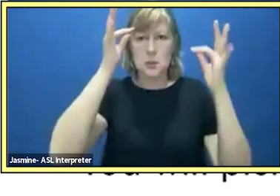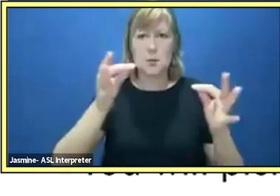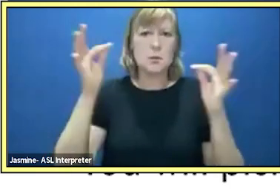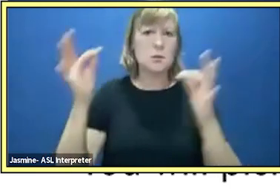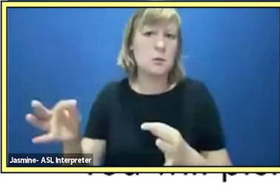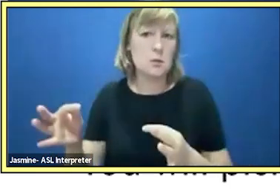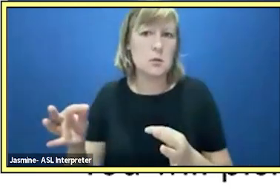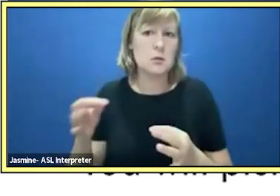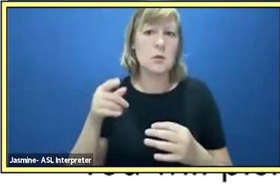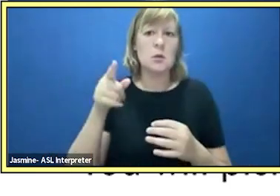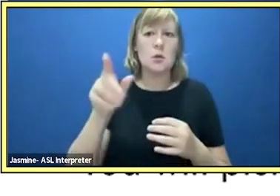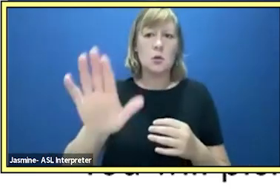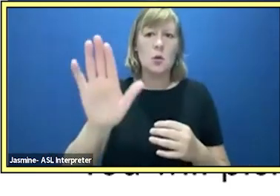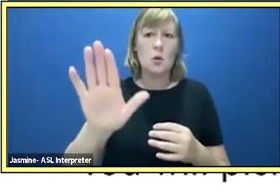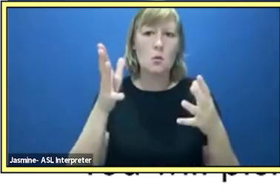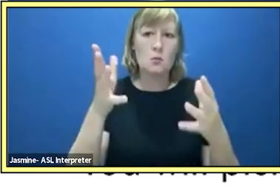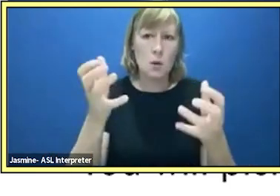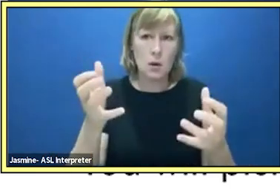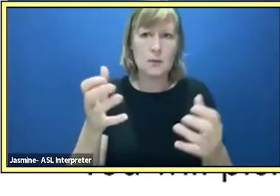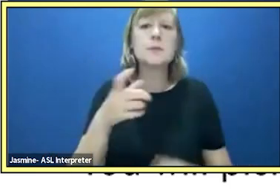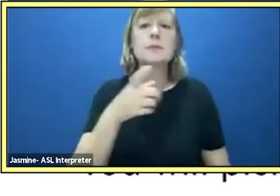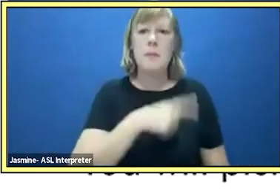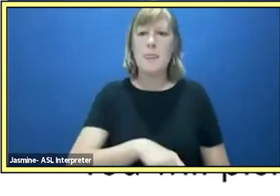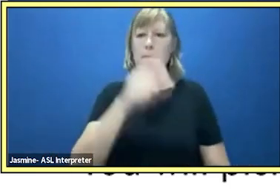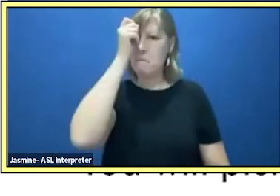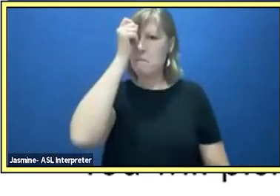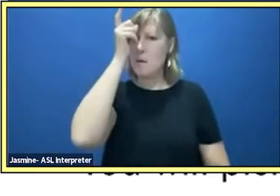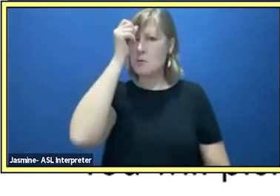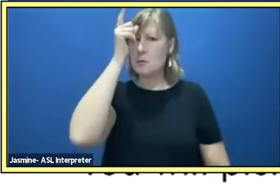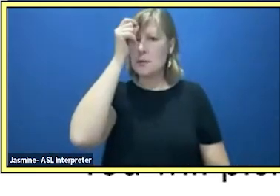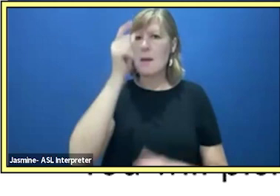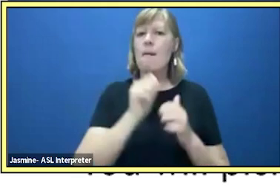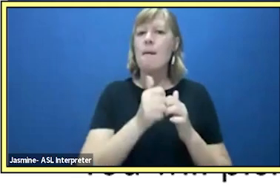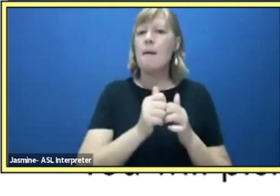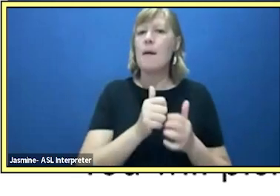that's how the folks are knowing what to connect you to.